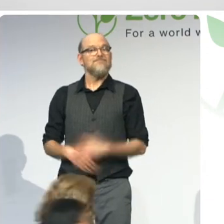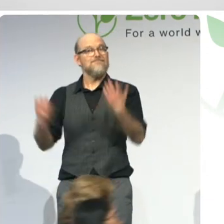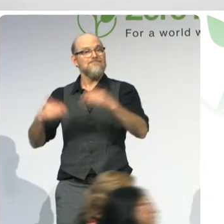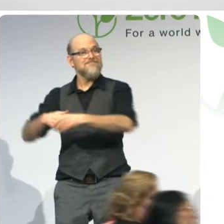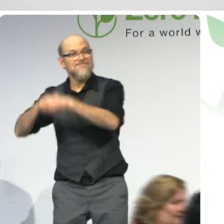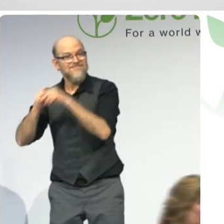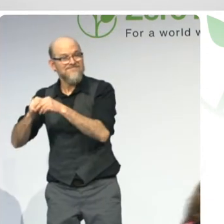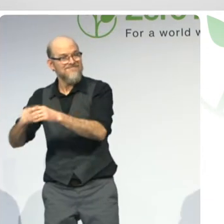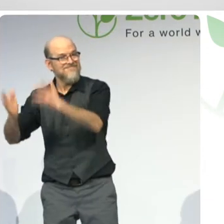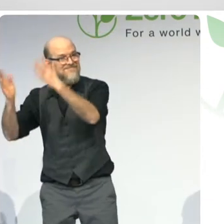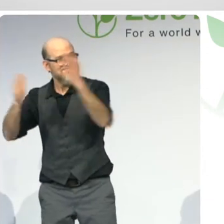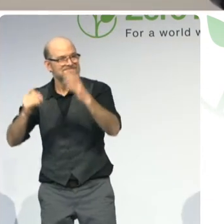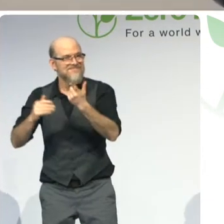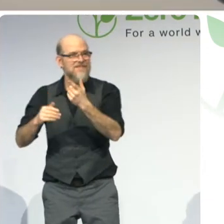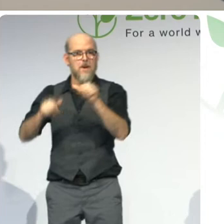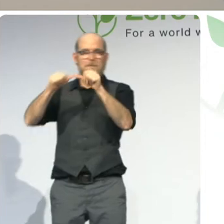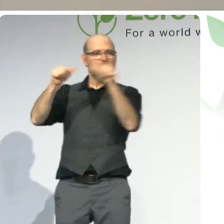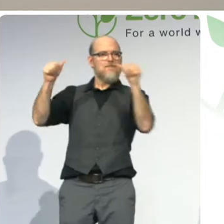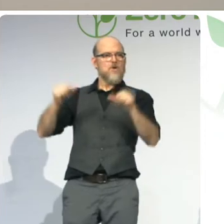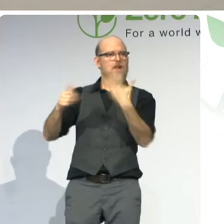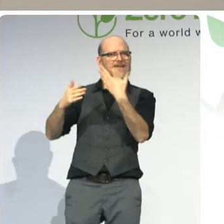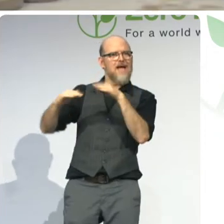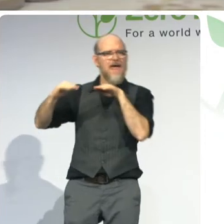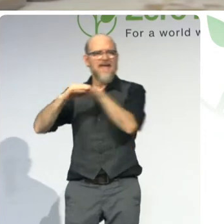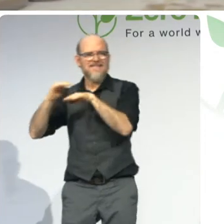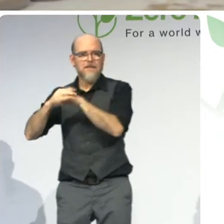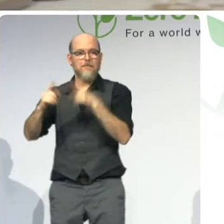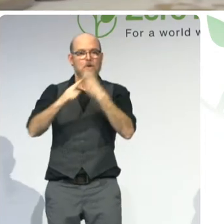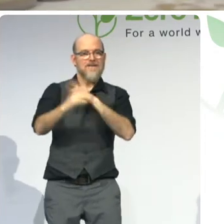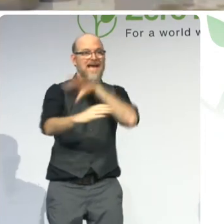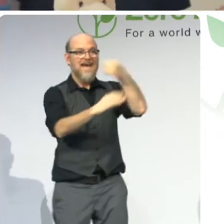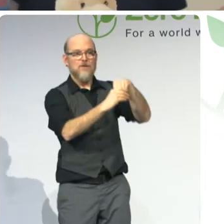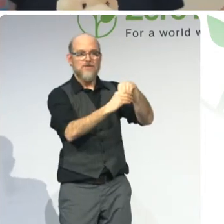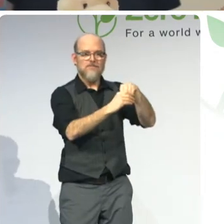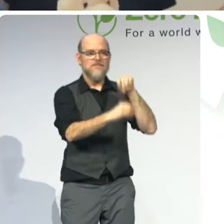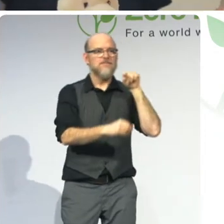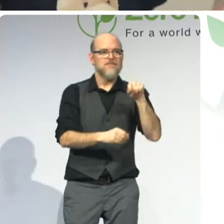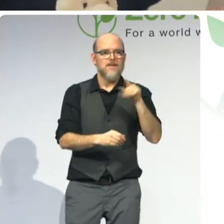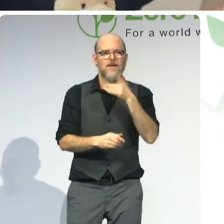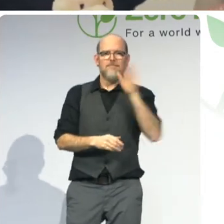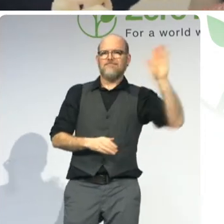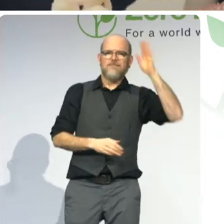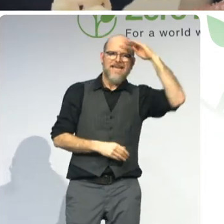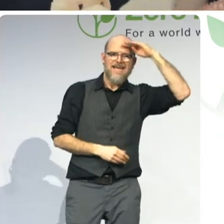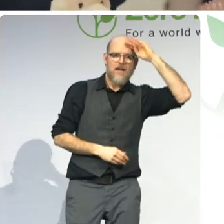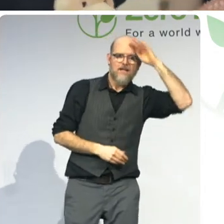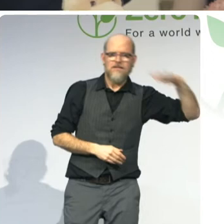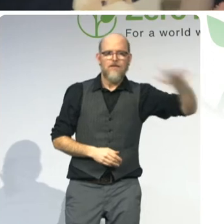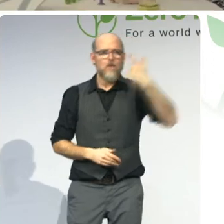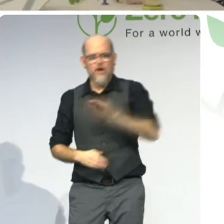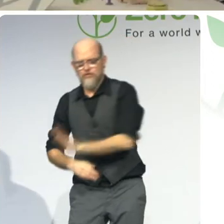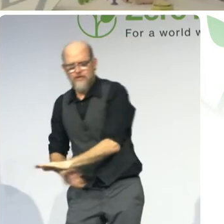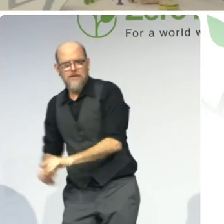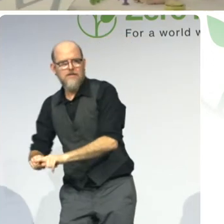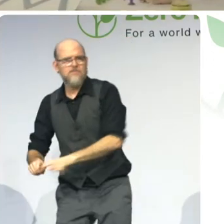Congratulations to the Access and Inclusion Model from the Department of Children and Youth Affairs in Ireland. The model is a government initiative